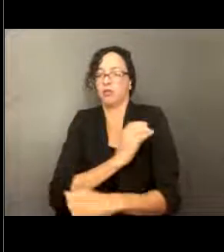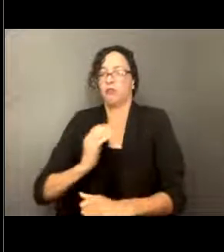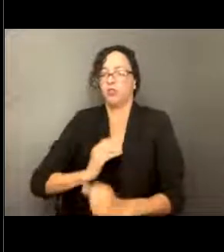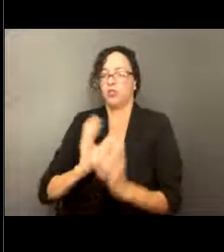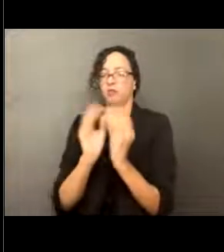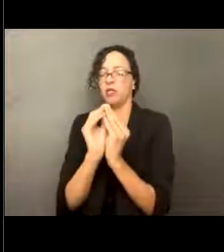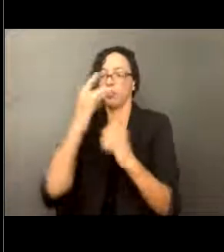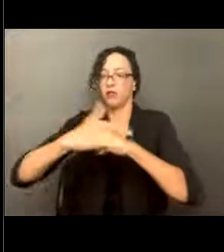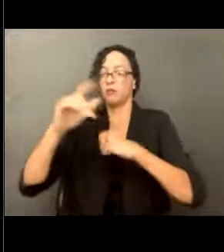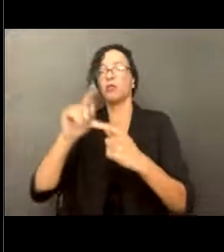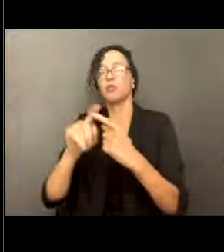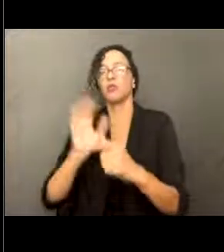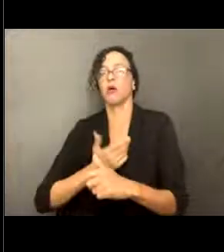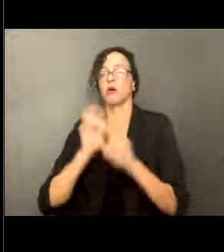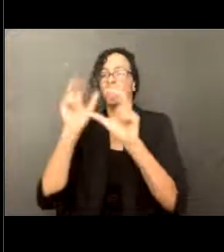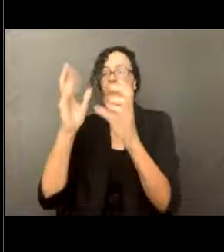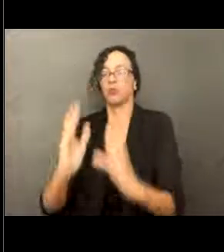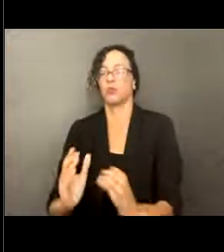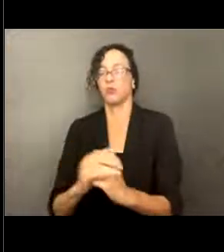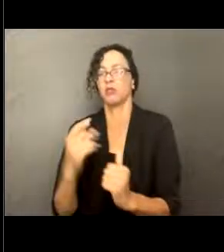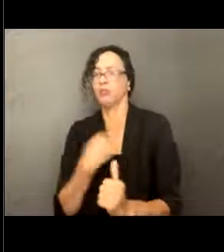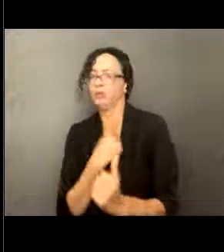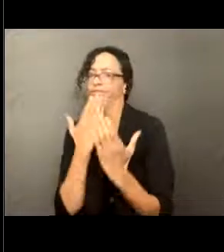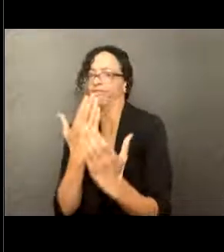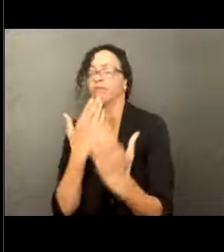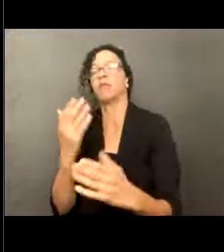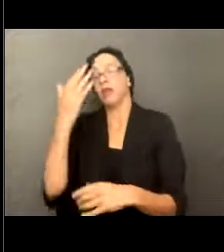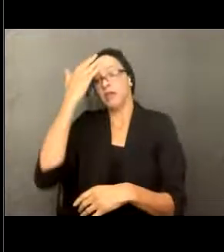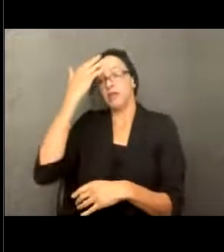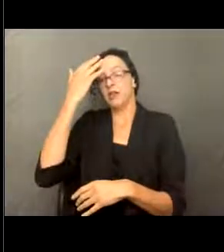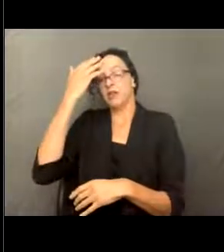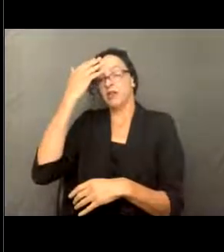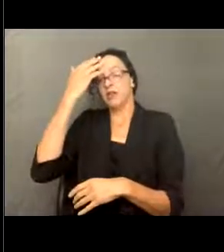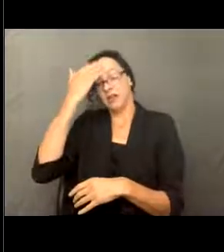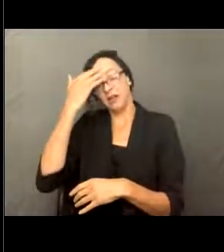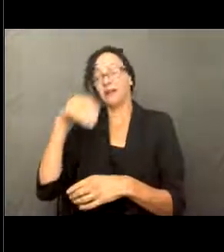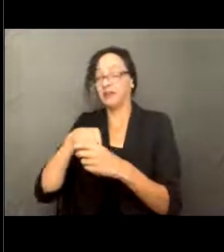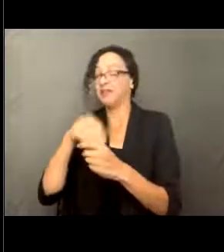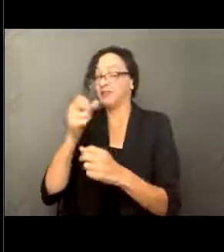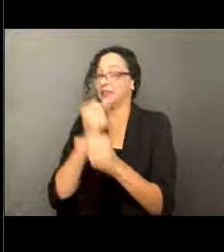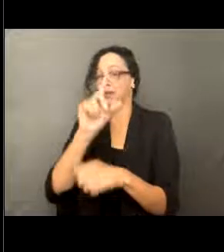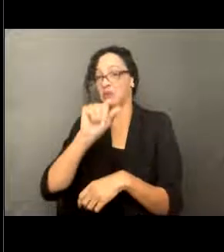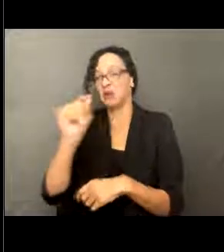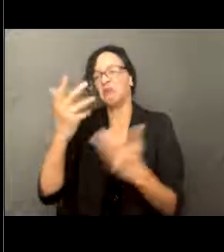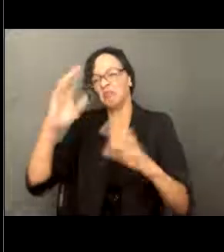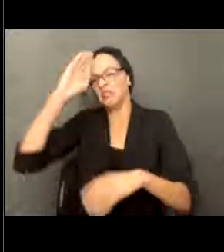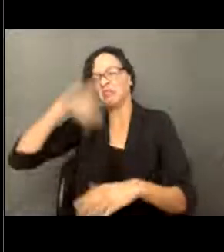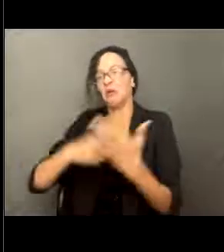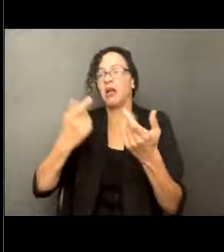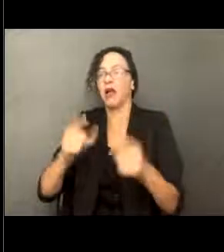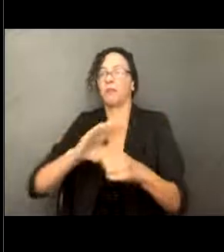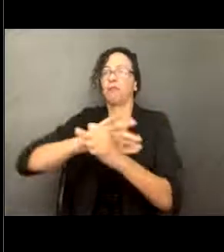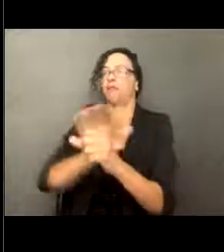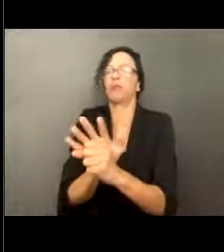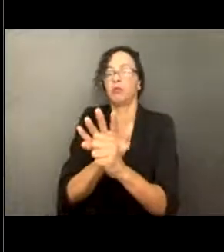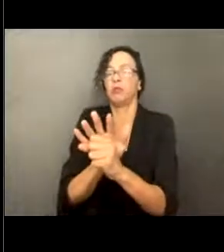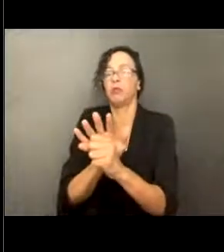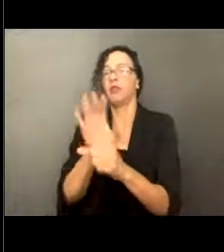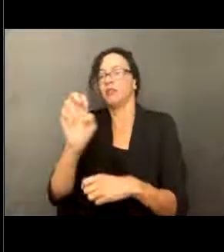In 2020, we all know what happened then. In the midst of COVID pandemic, Ed worked with our team to shift our meetings to be fully